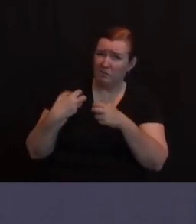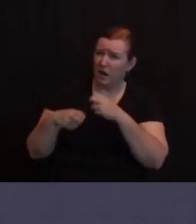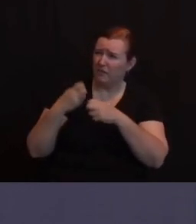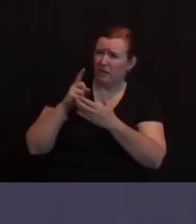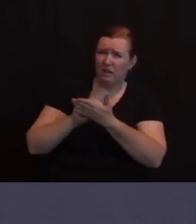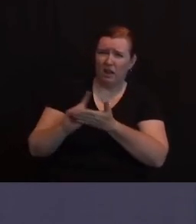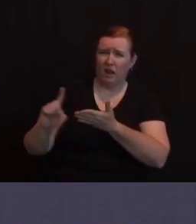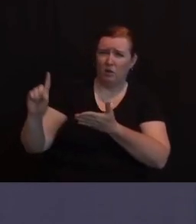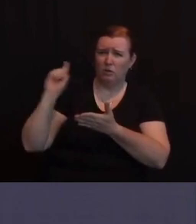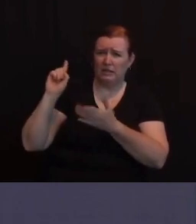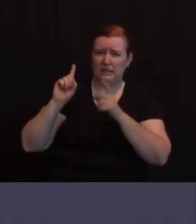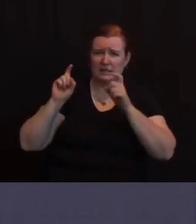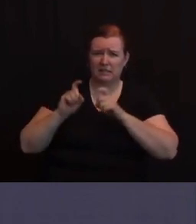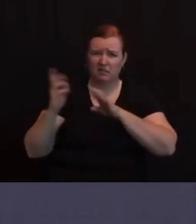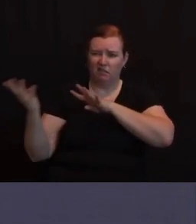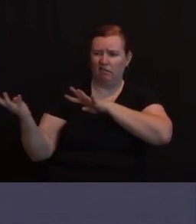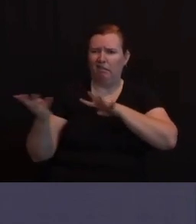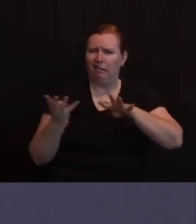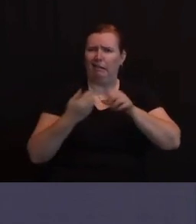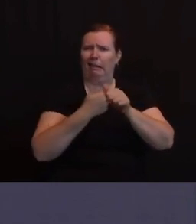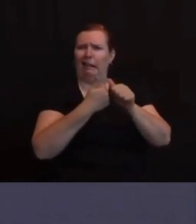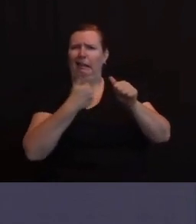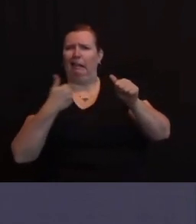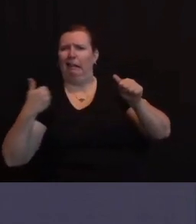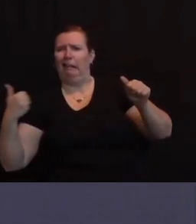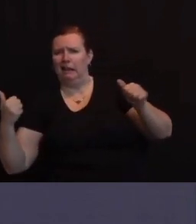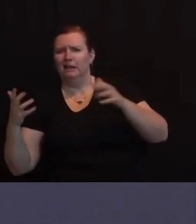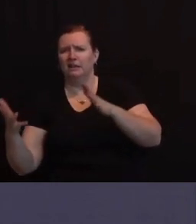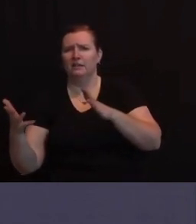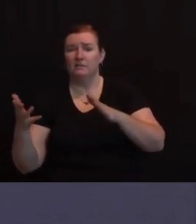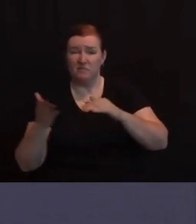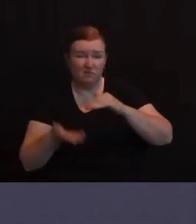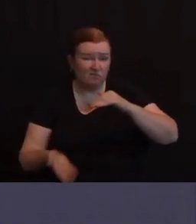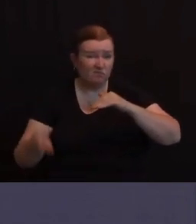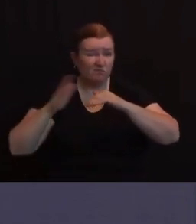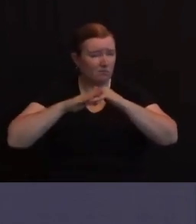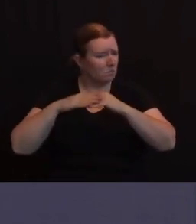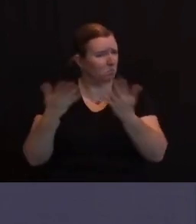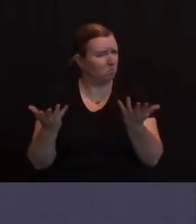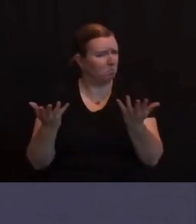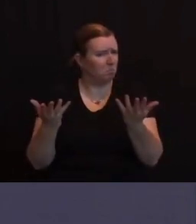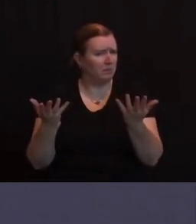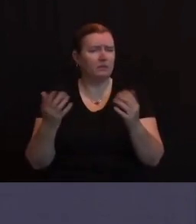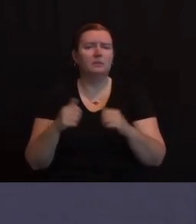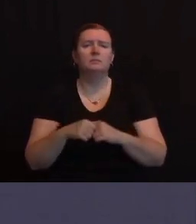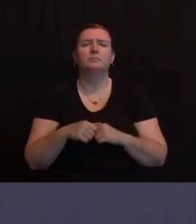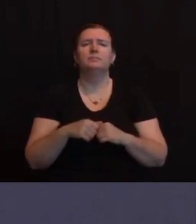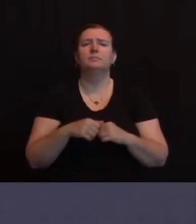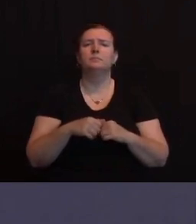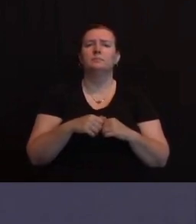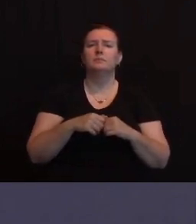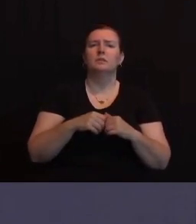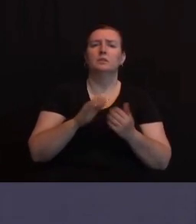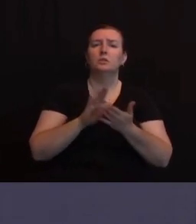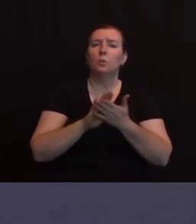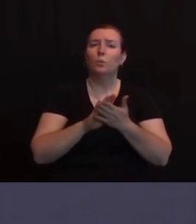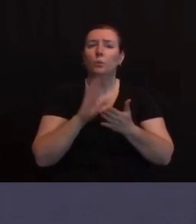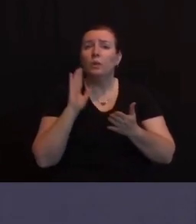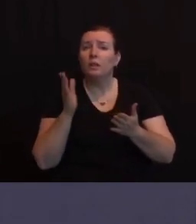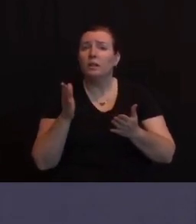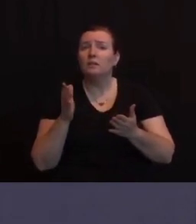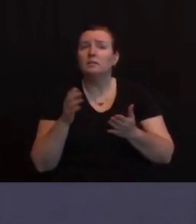being reflected late? On schools, do you expect any more guidance in the next several days or couple weeks